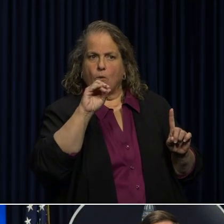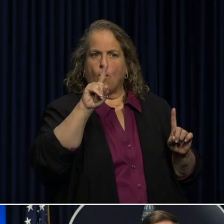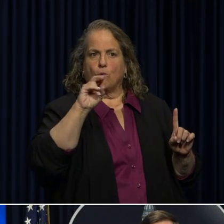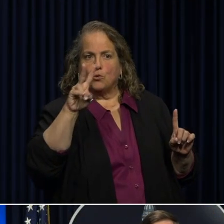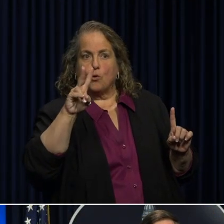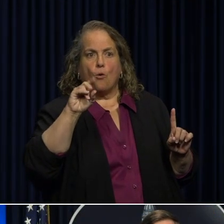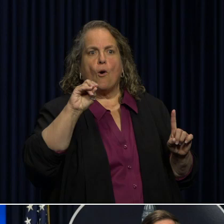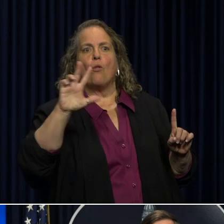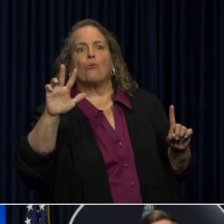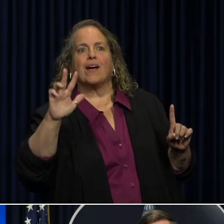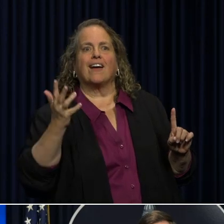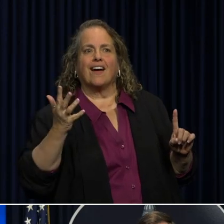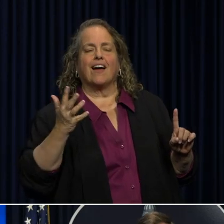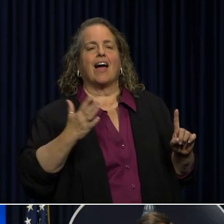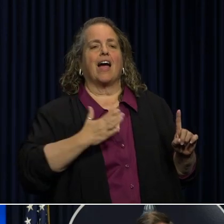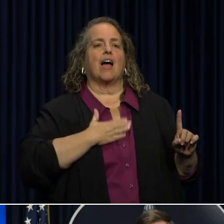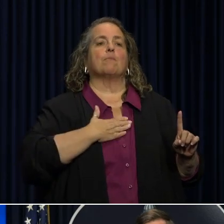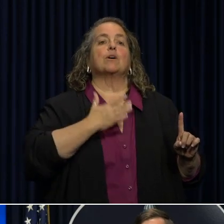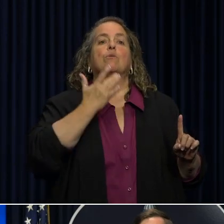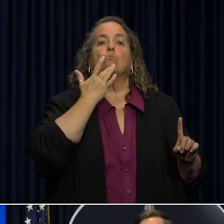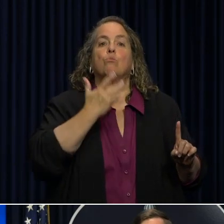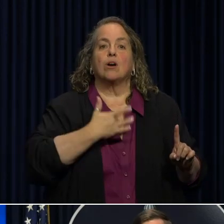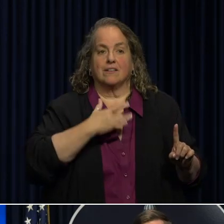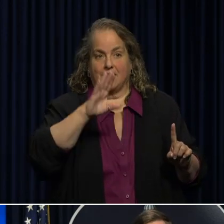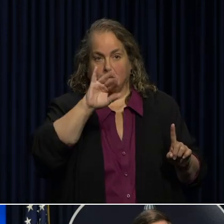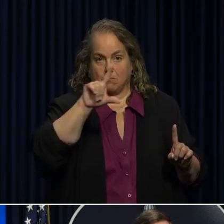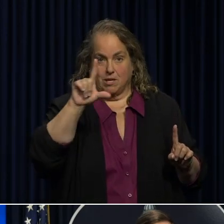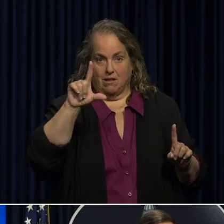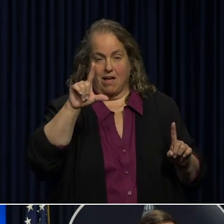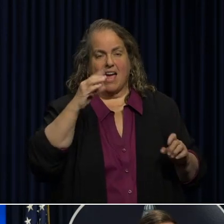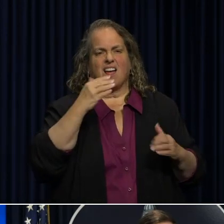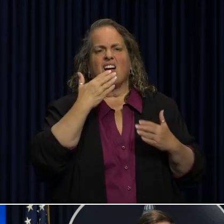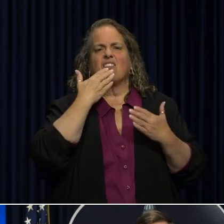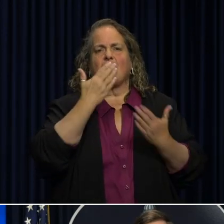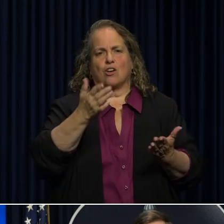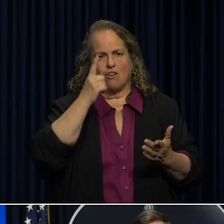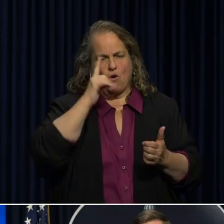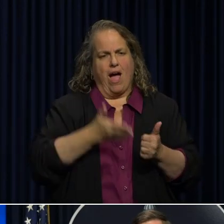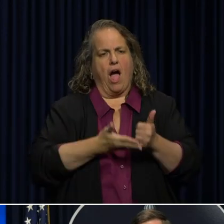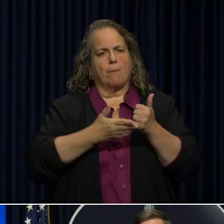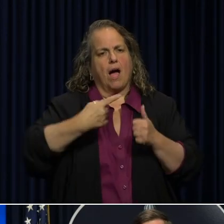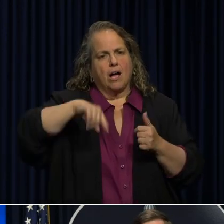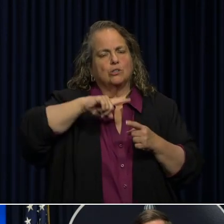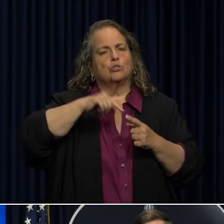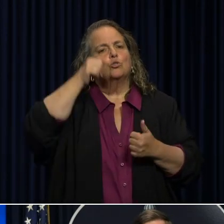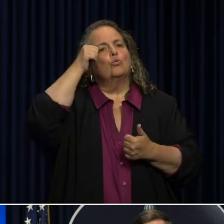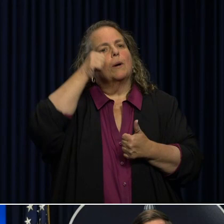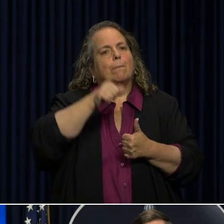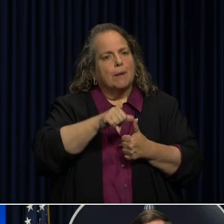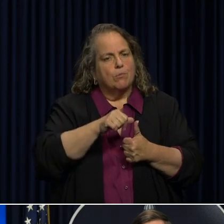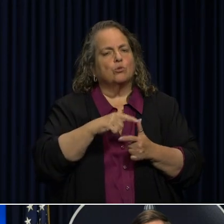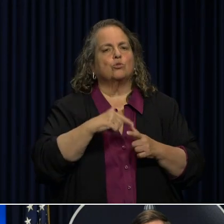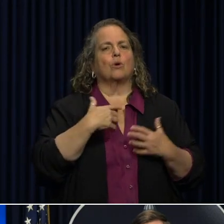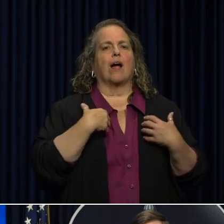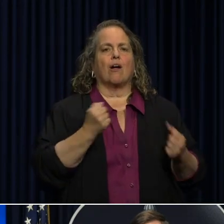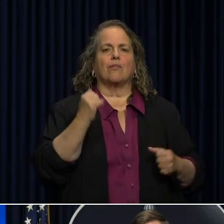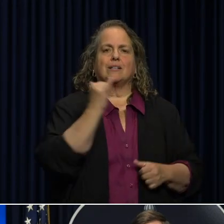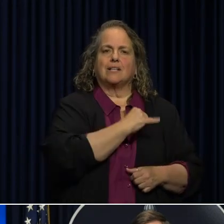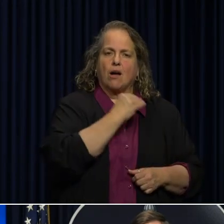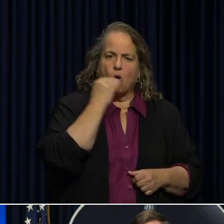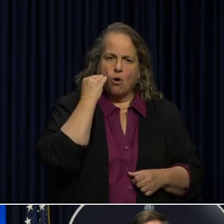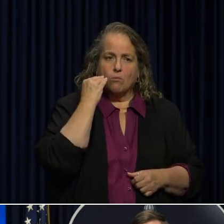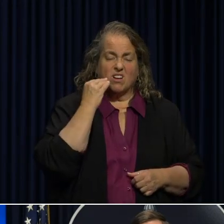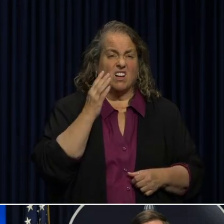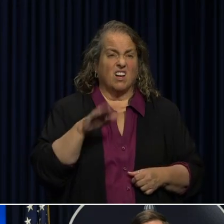Bill. Thank you for helping us remember that the moments that we miss, they're tough. They're tough.